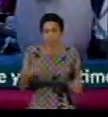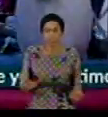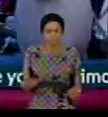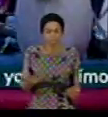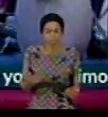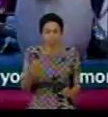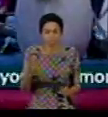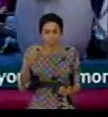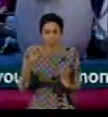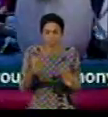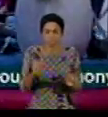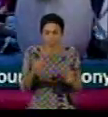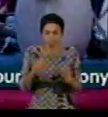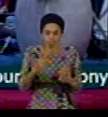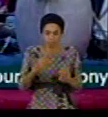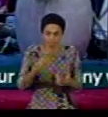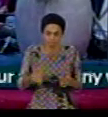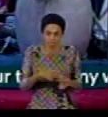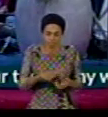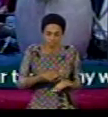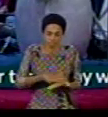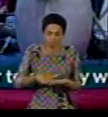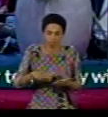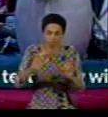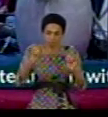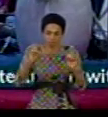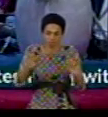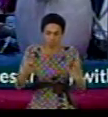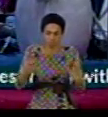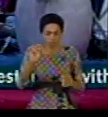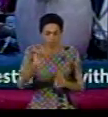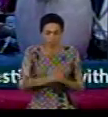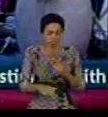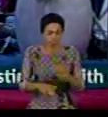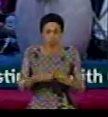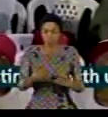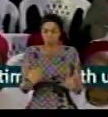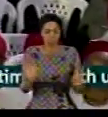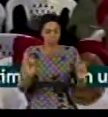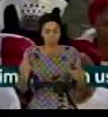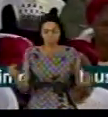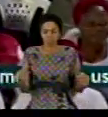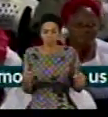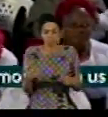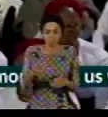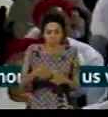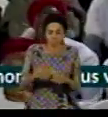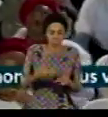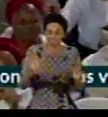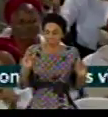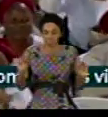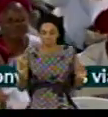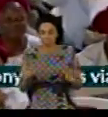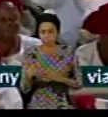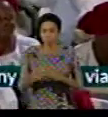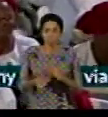again you can become normal praise the Lord what Trump for Jesus is that a much you can clap